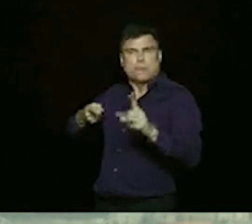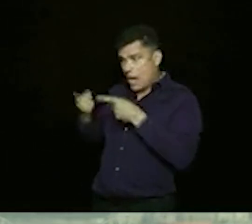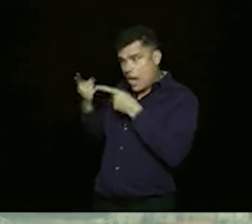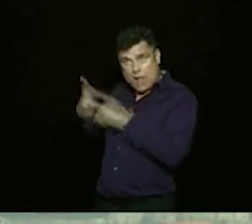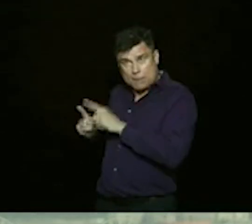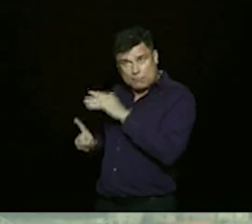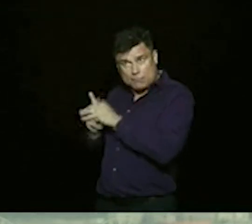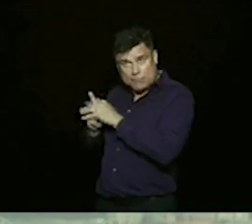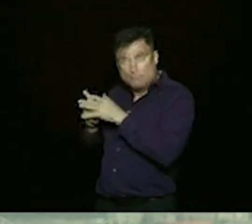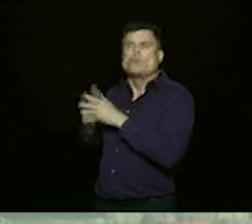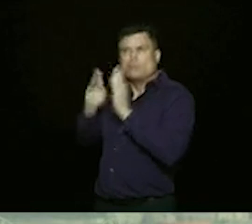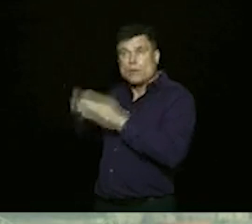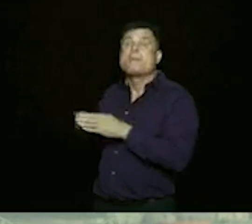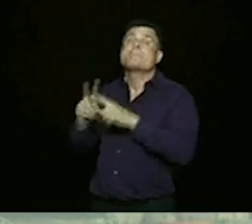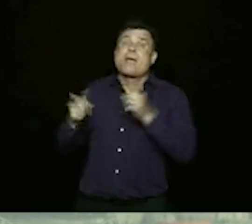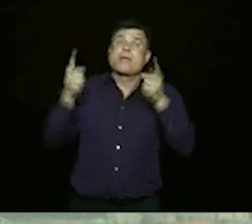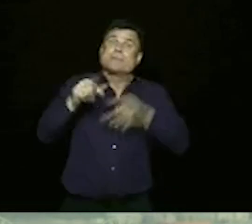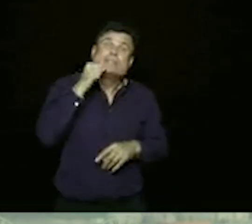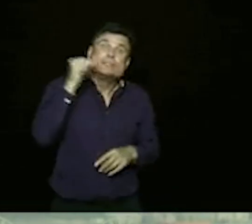doing that in this case.